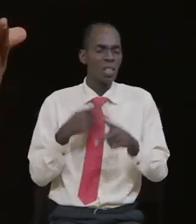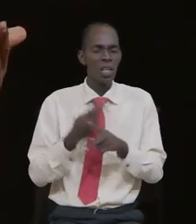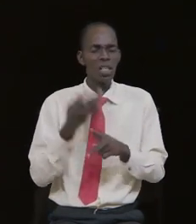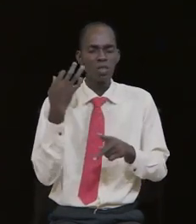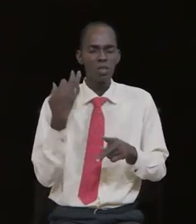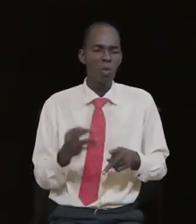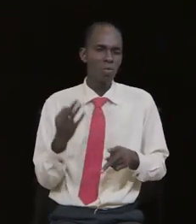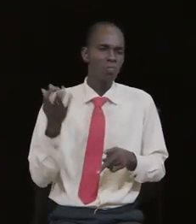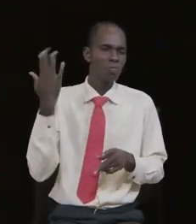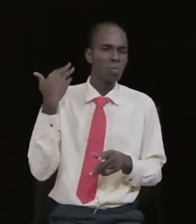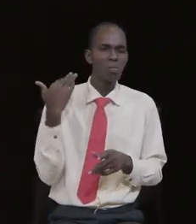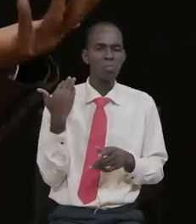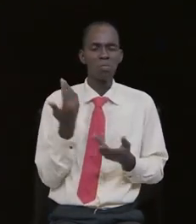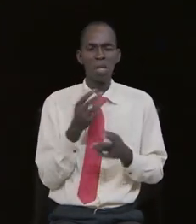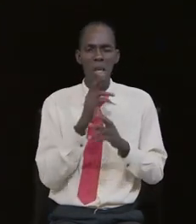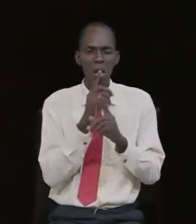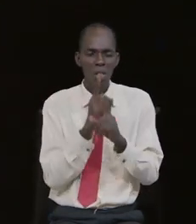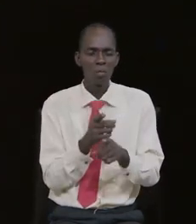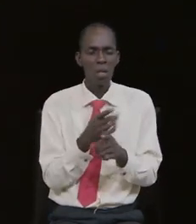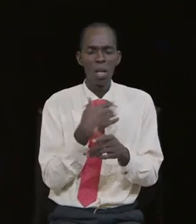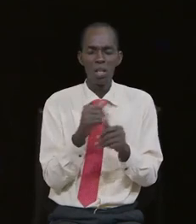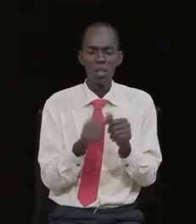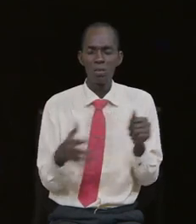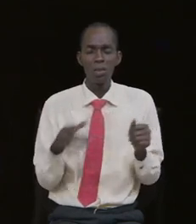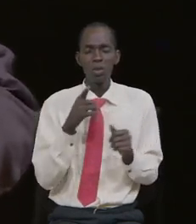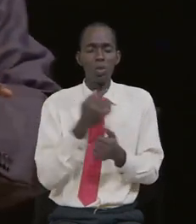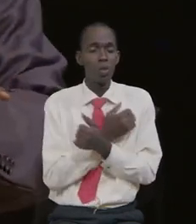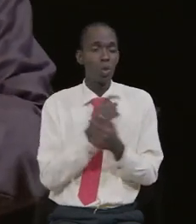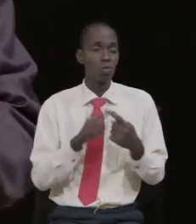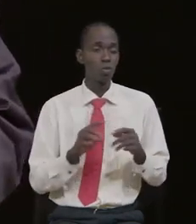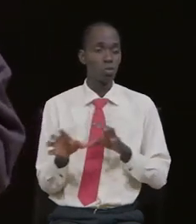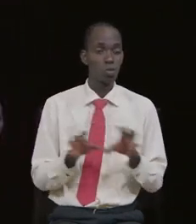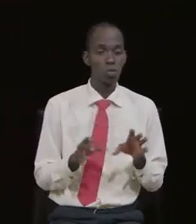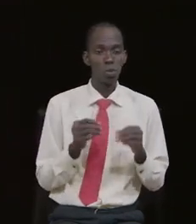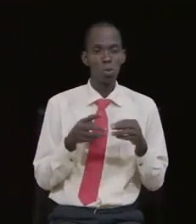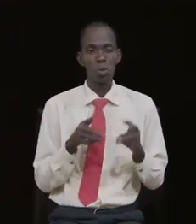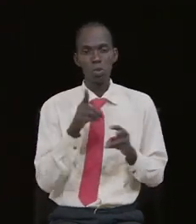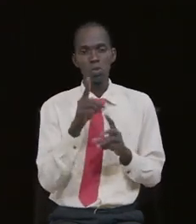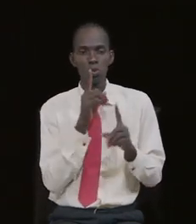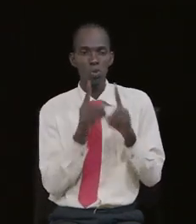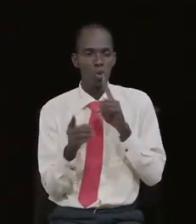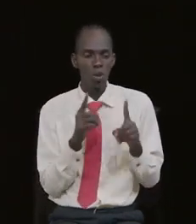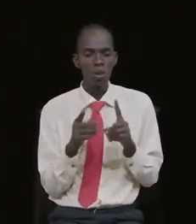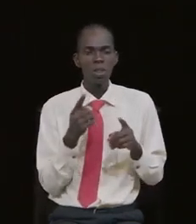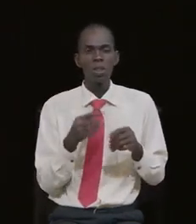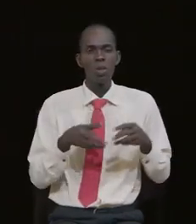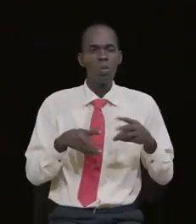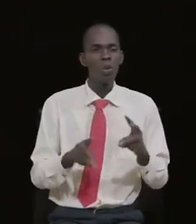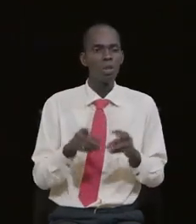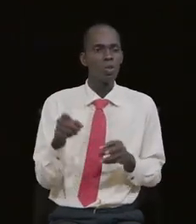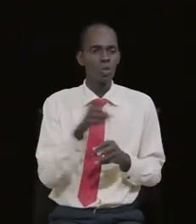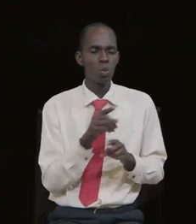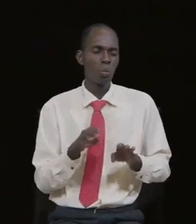and responses and everything you used to do, and the way you used to talk, and the way you used to look